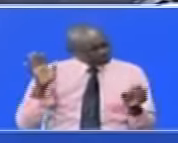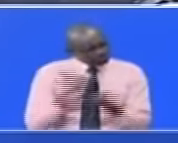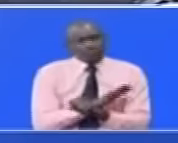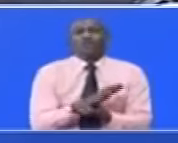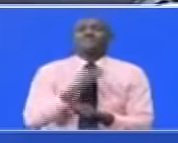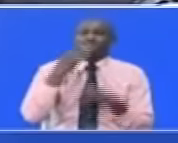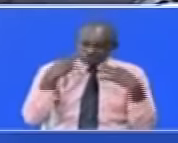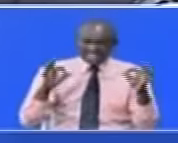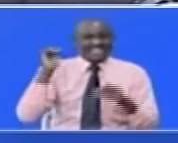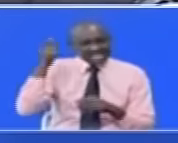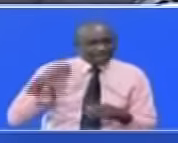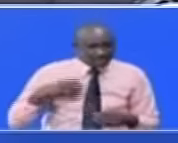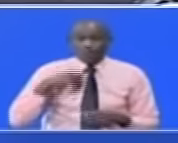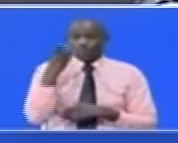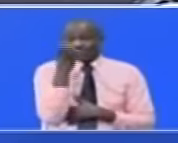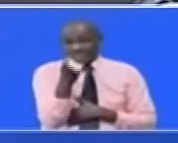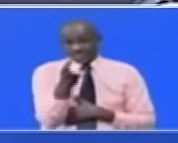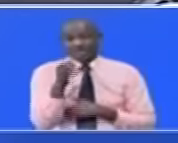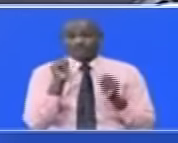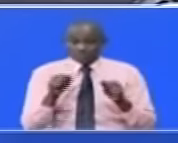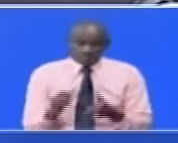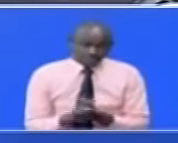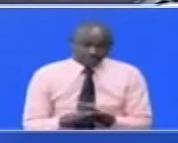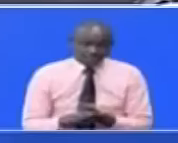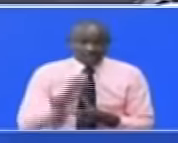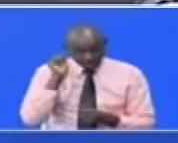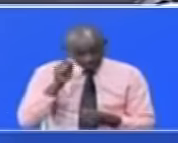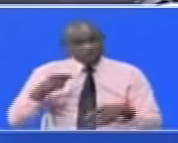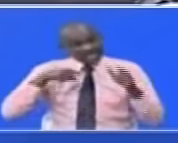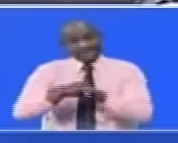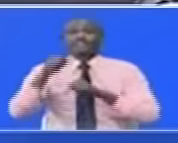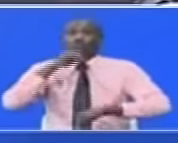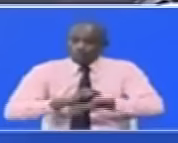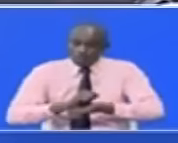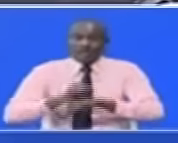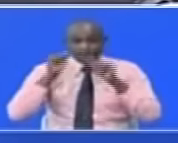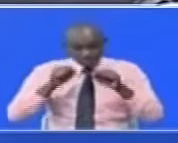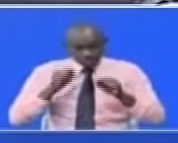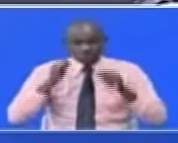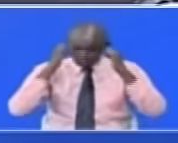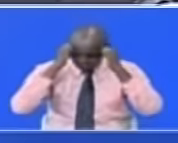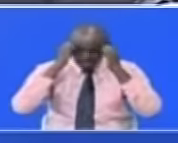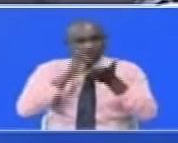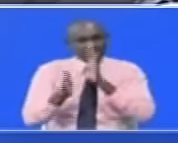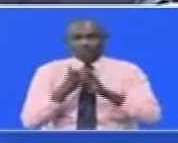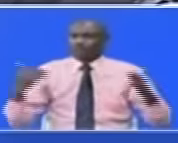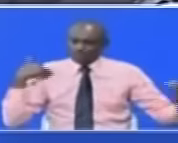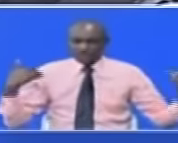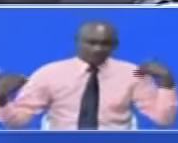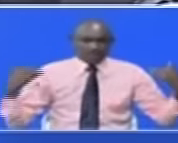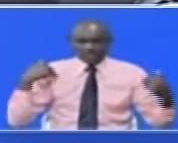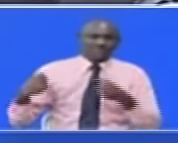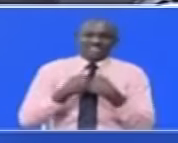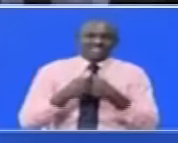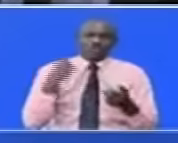ensure that Kenyans who are old enough and eligible to go to school have the opportunity to do so and to study without being hindered by challenges